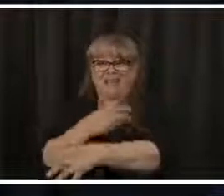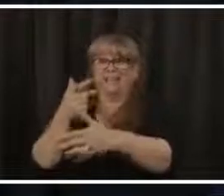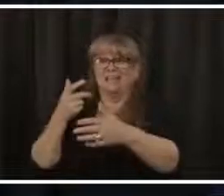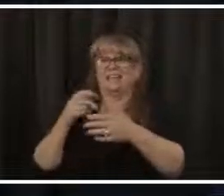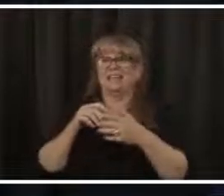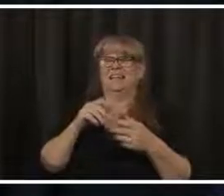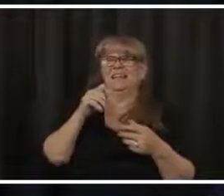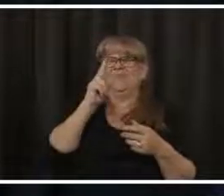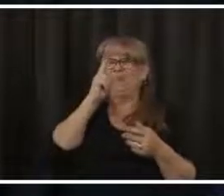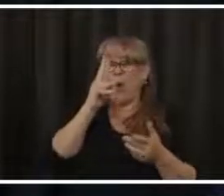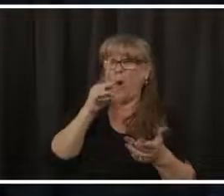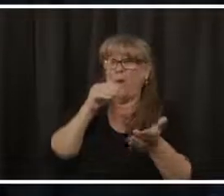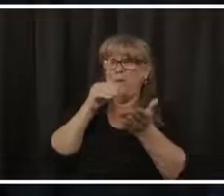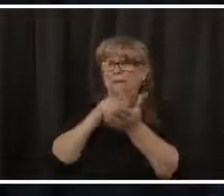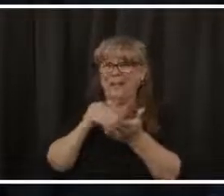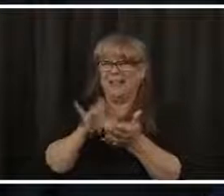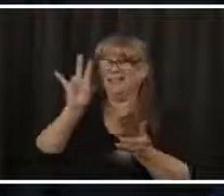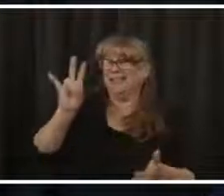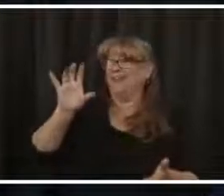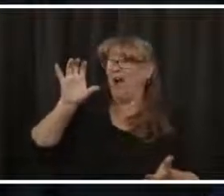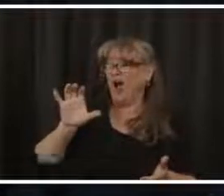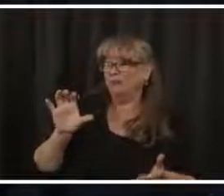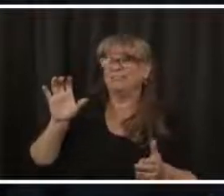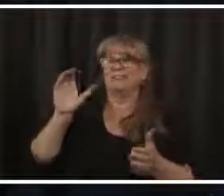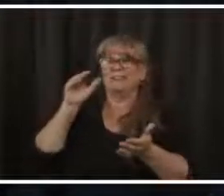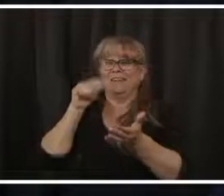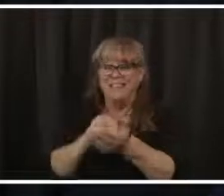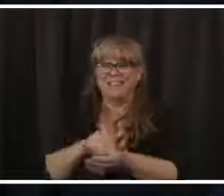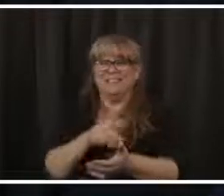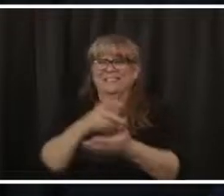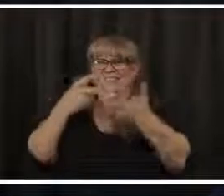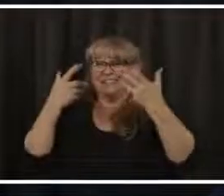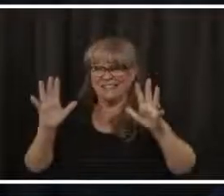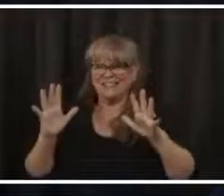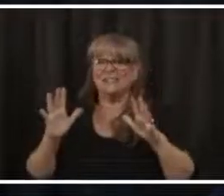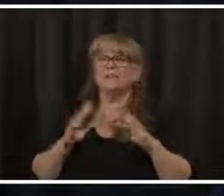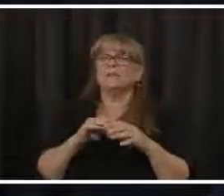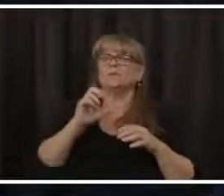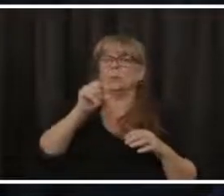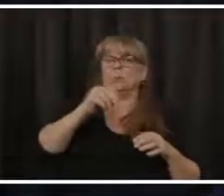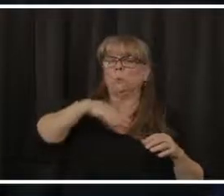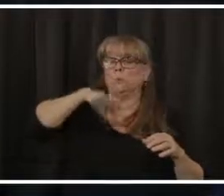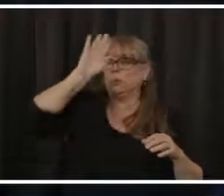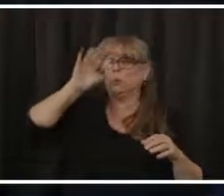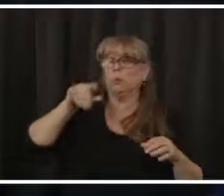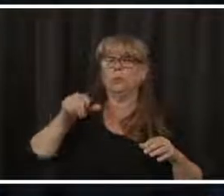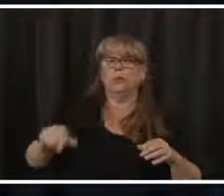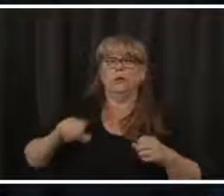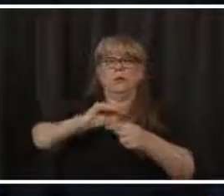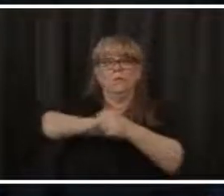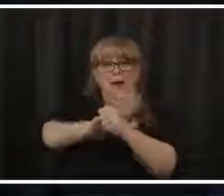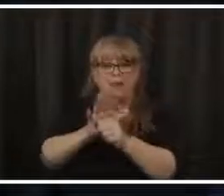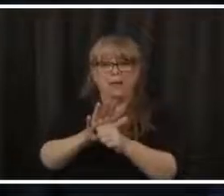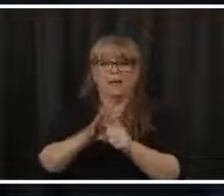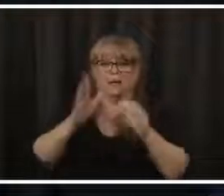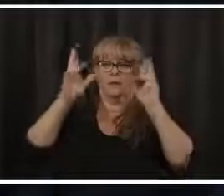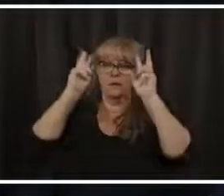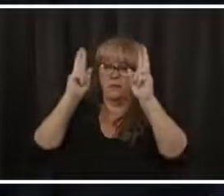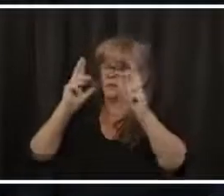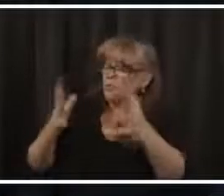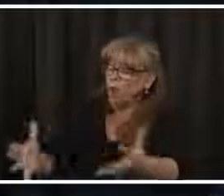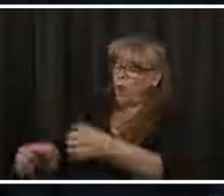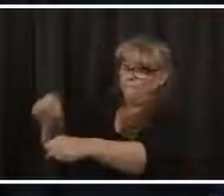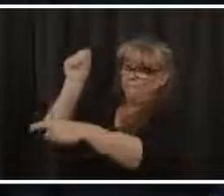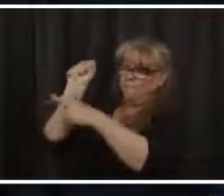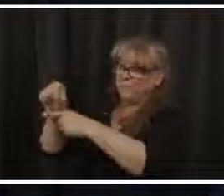4,070,842 doses in Colorado, we know that the end of this pandemic is in sight. And those who are at